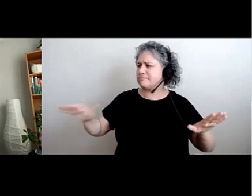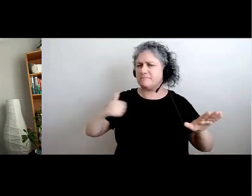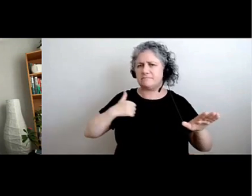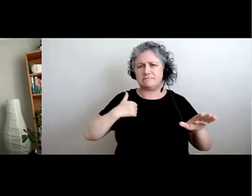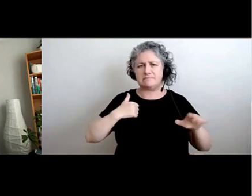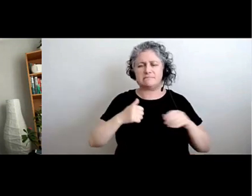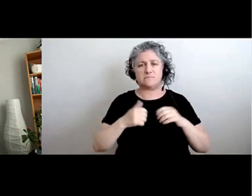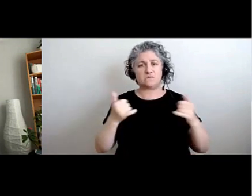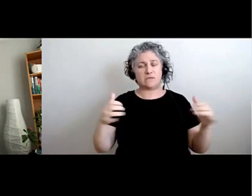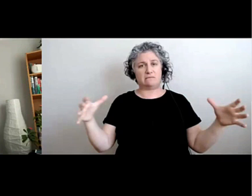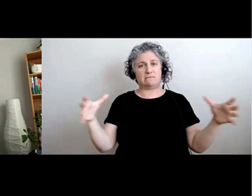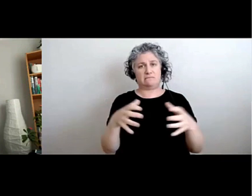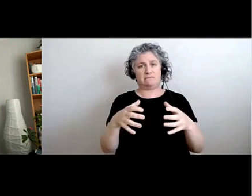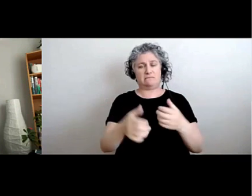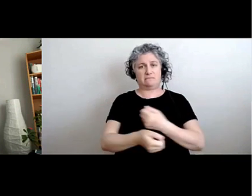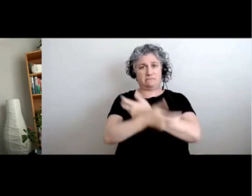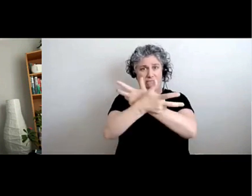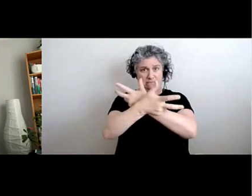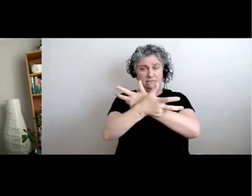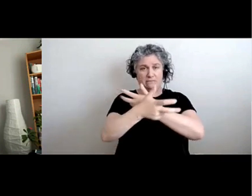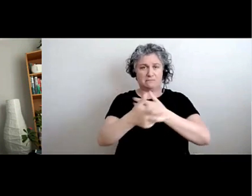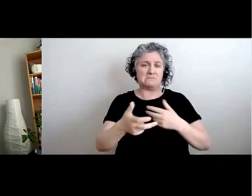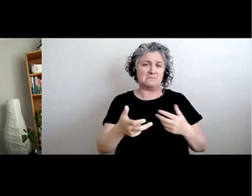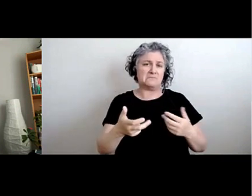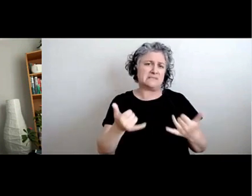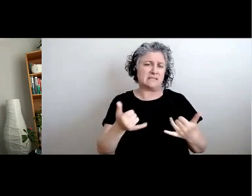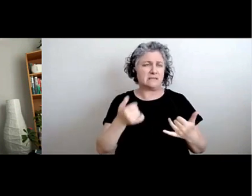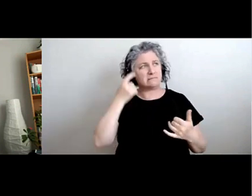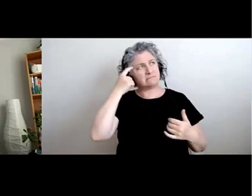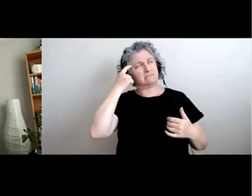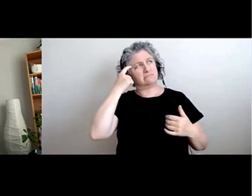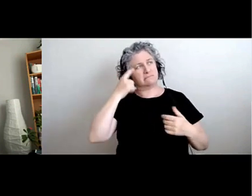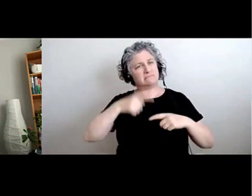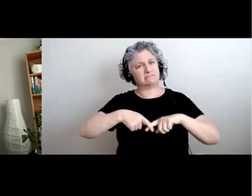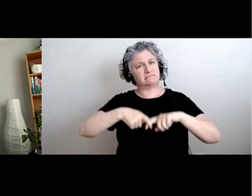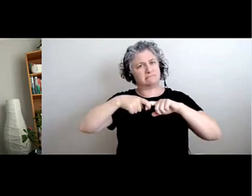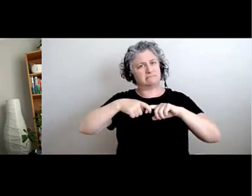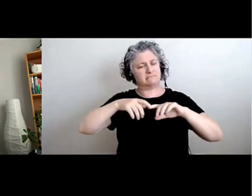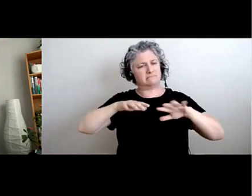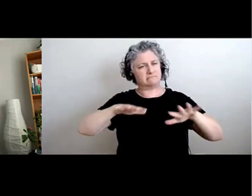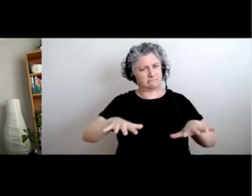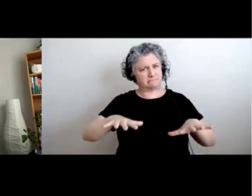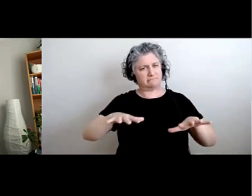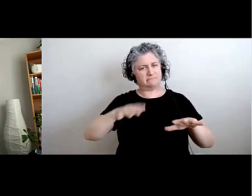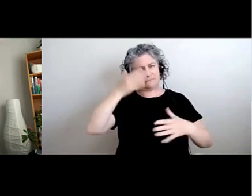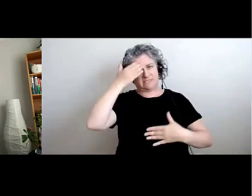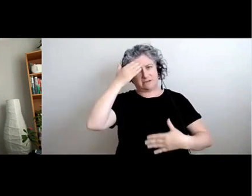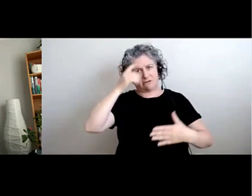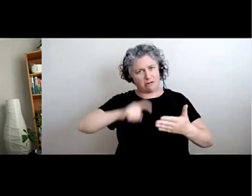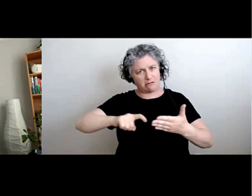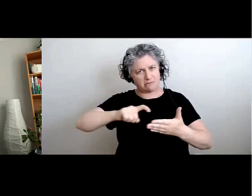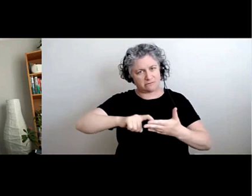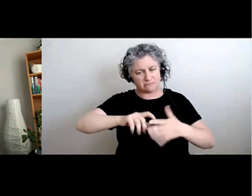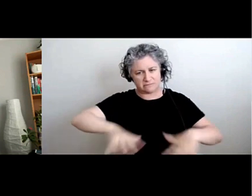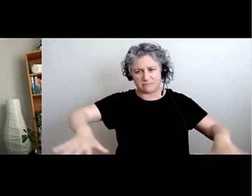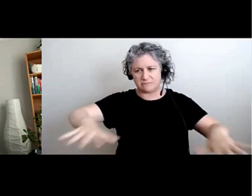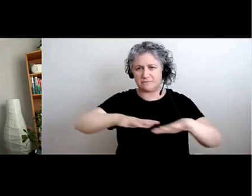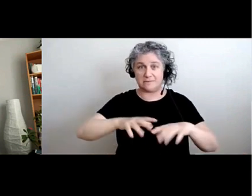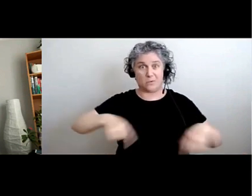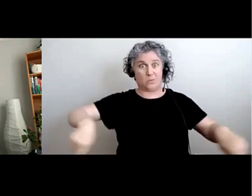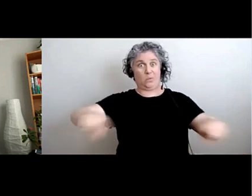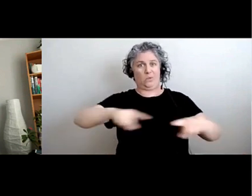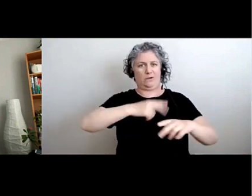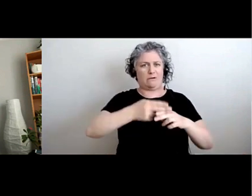on a virtual platform, we would like to take a moment to acknowledge the importance of the lands which we all call home. We do this